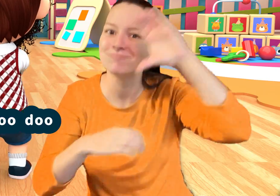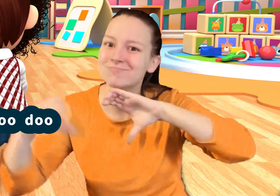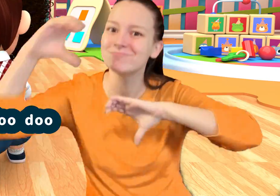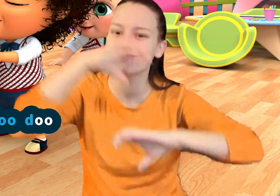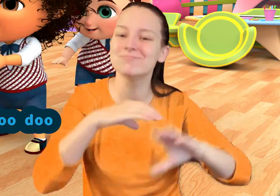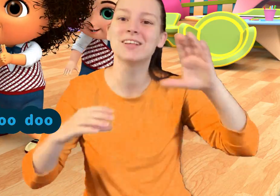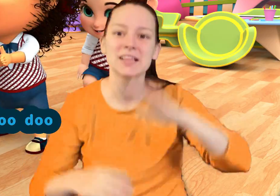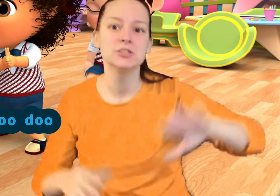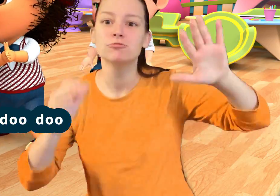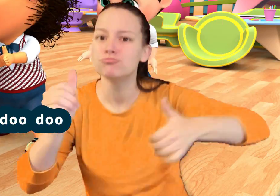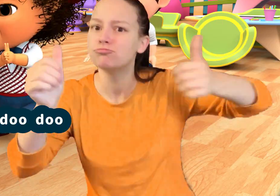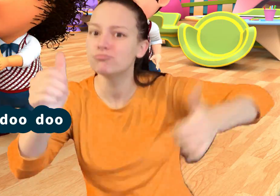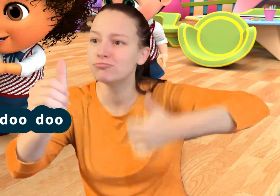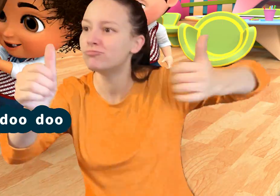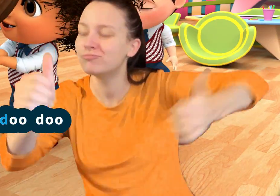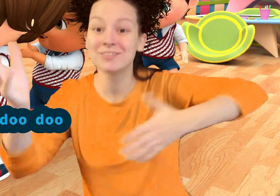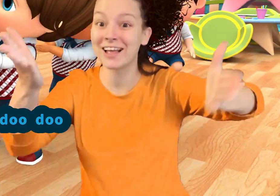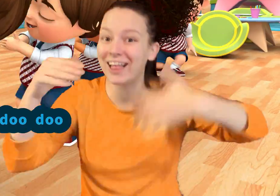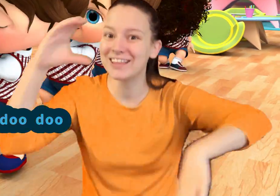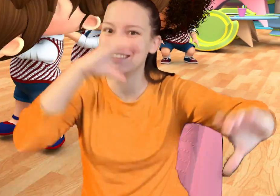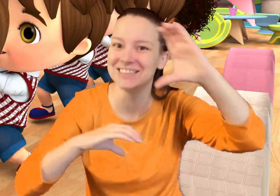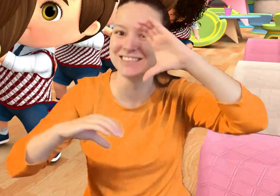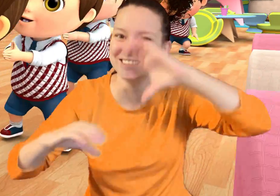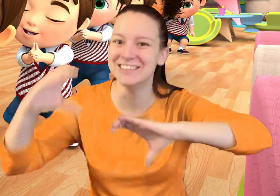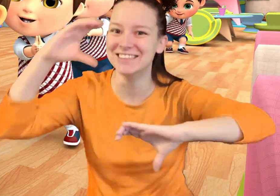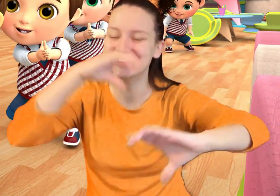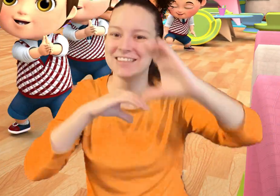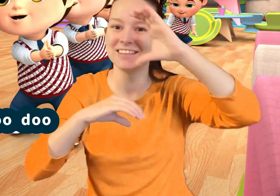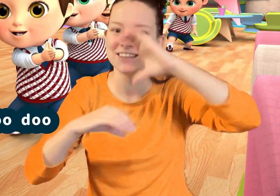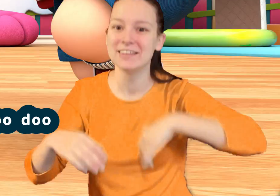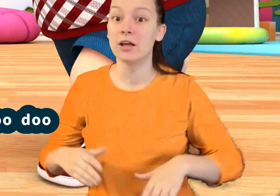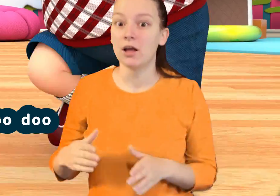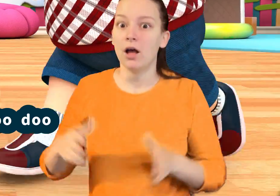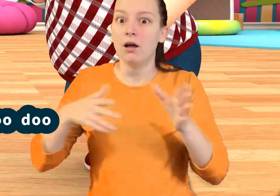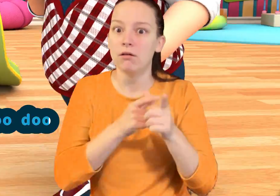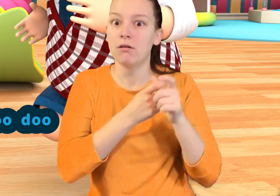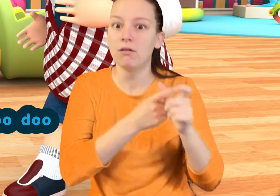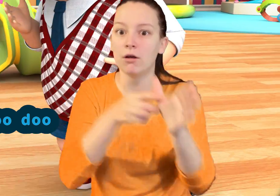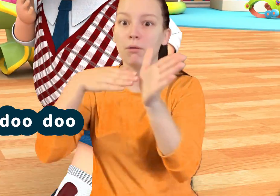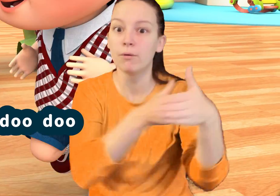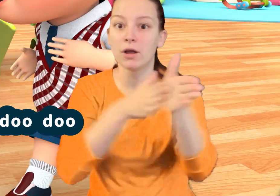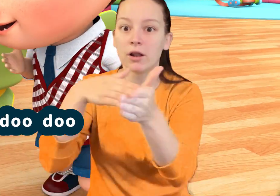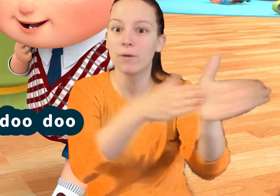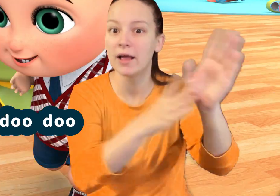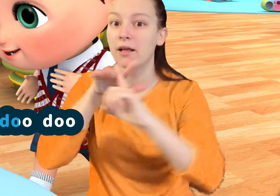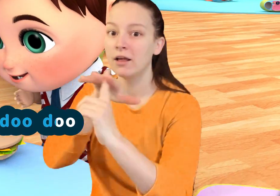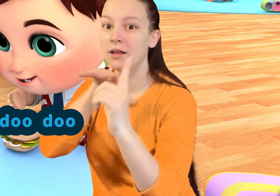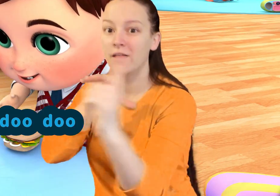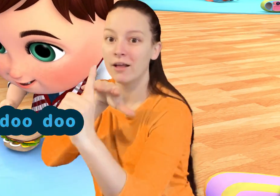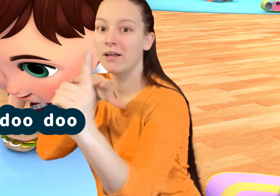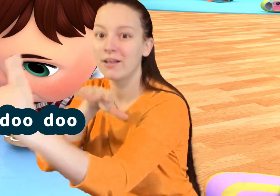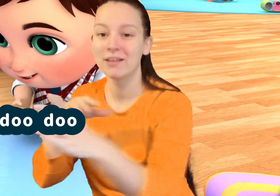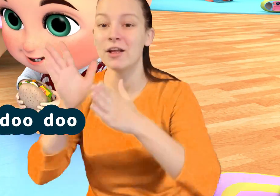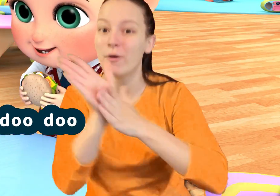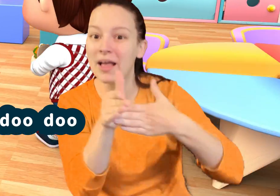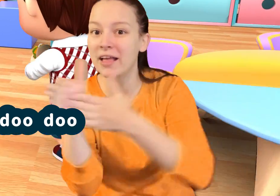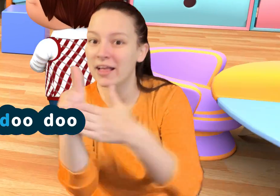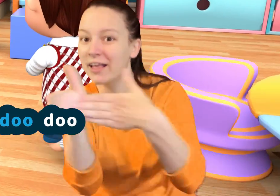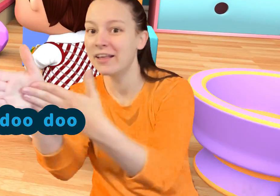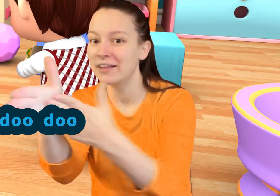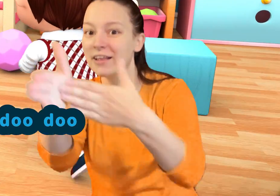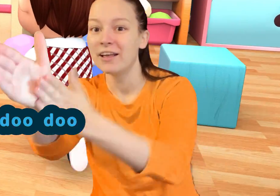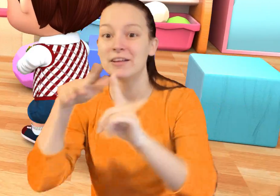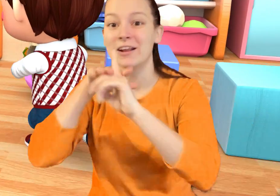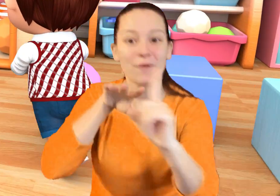Let's Go Hunt Let's Go Hunt do let's go hunt run away run away do run